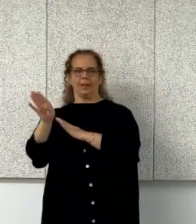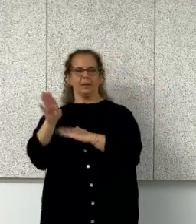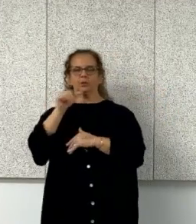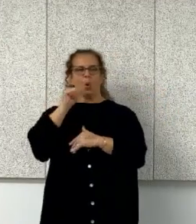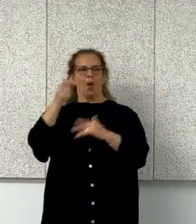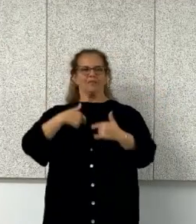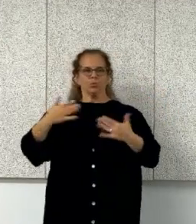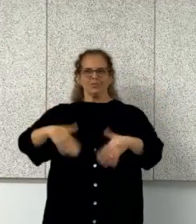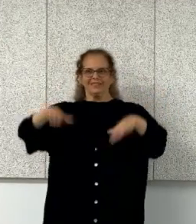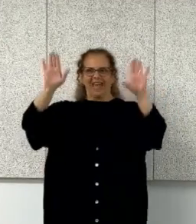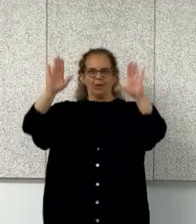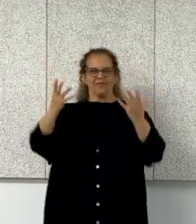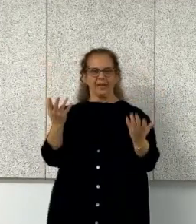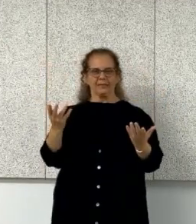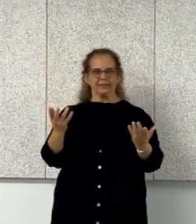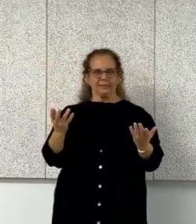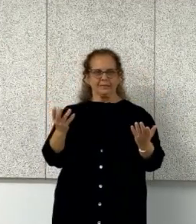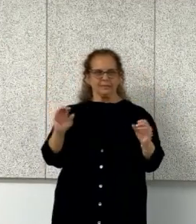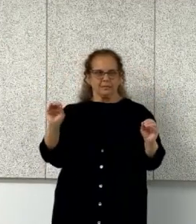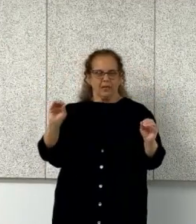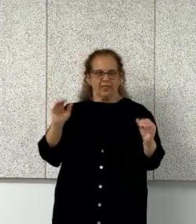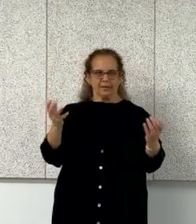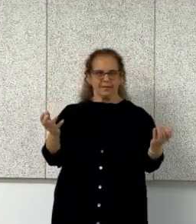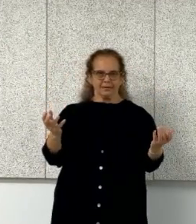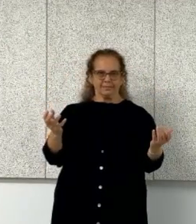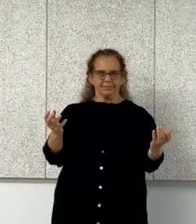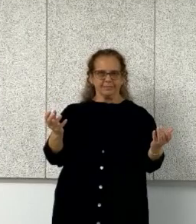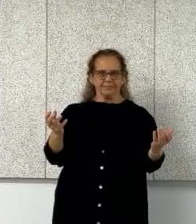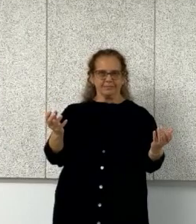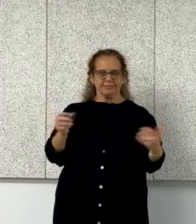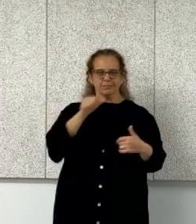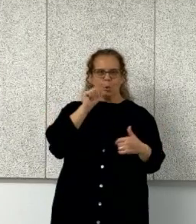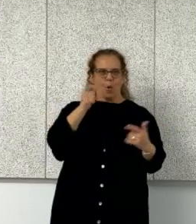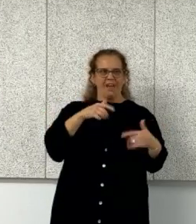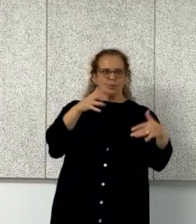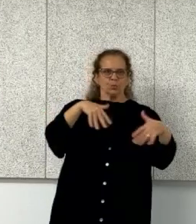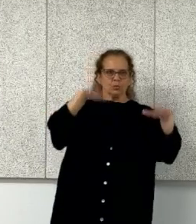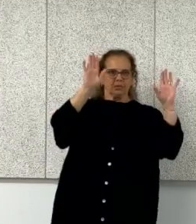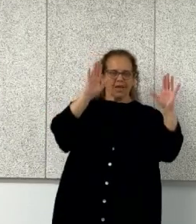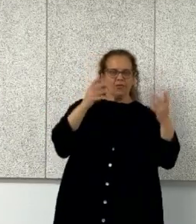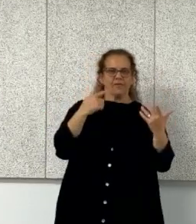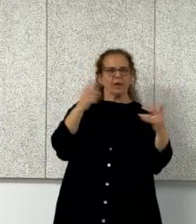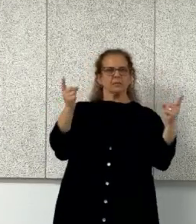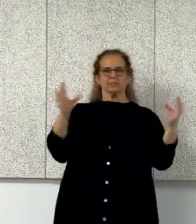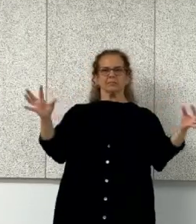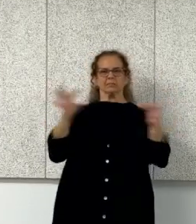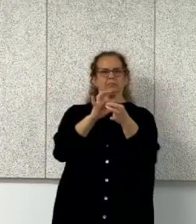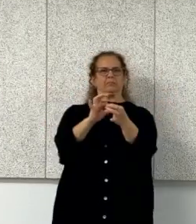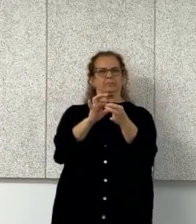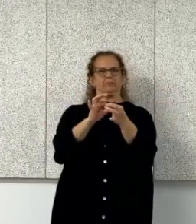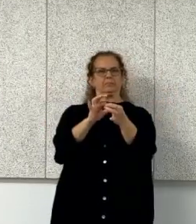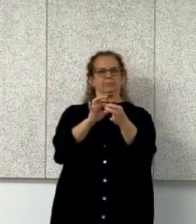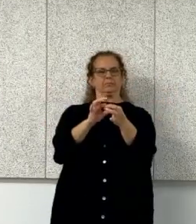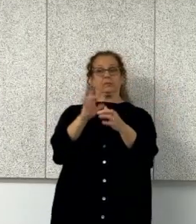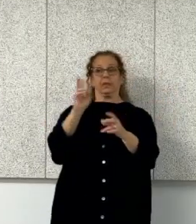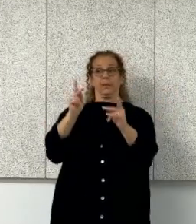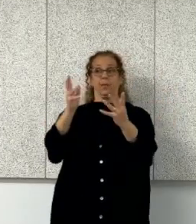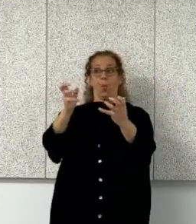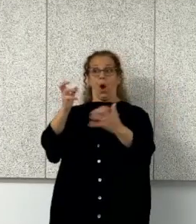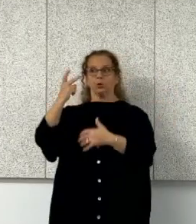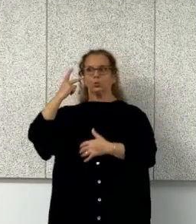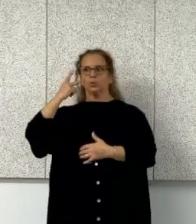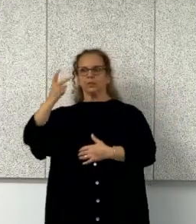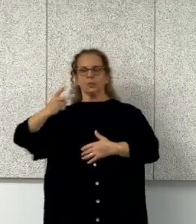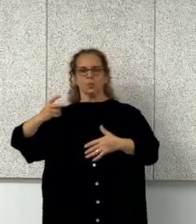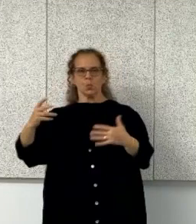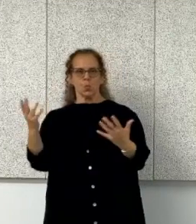Because it is not a sacrifice of mission to give a shit what your audience thinks. It's not a sacrifice of mission to do things that people want to see. if it's in line with your, you know,